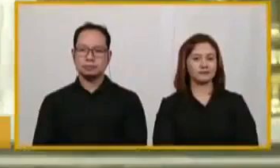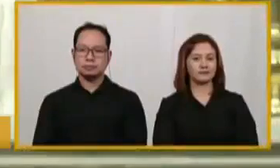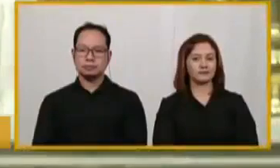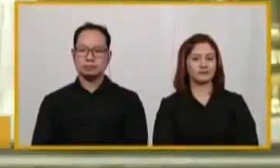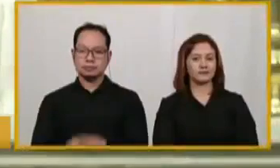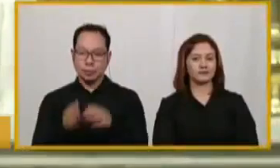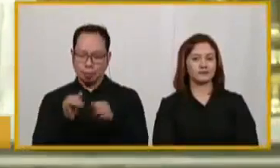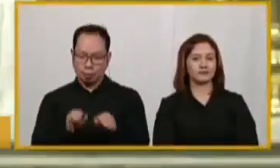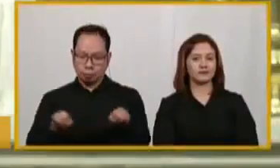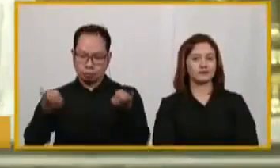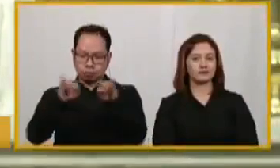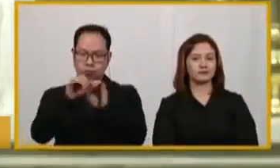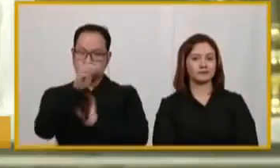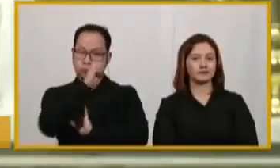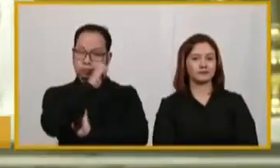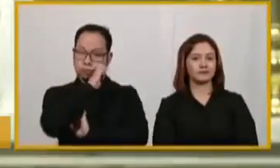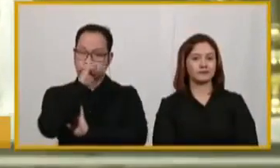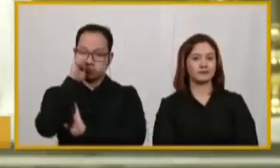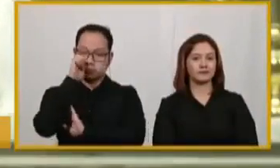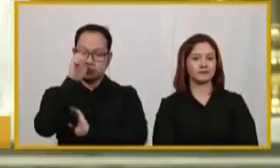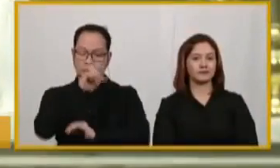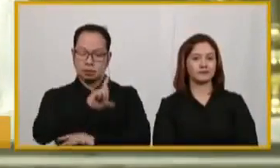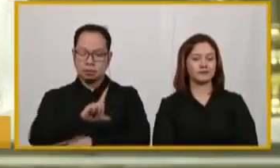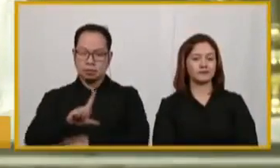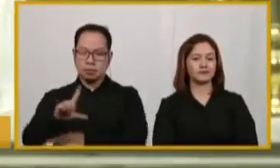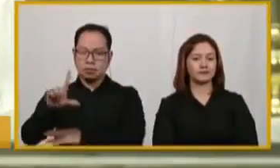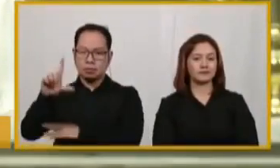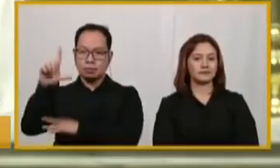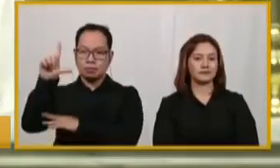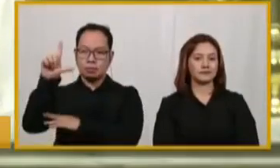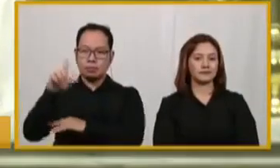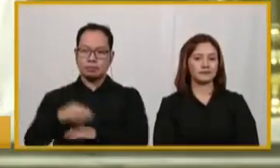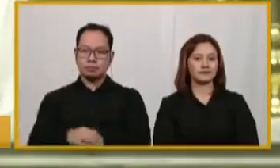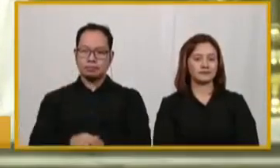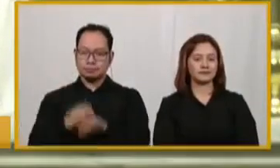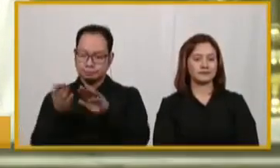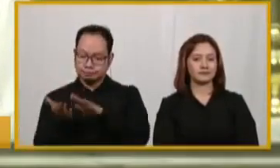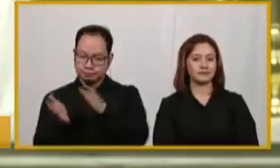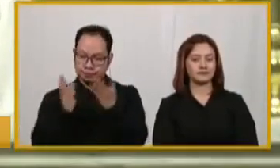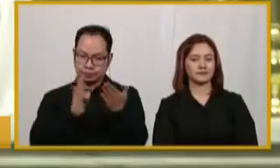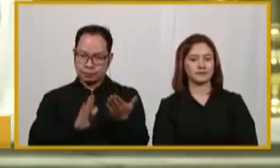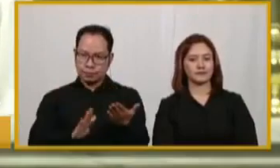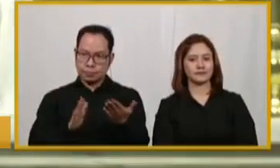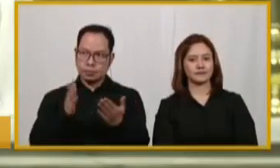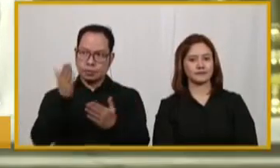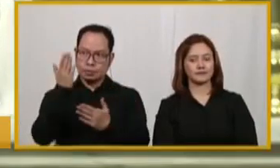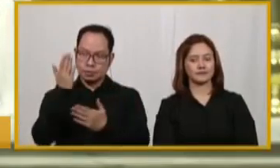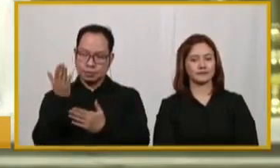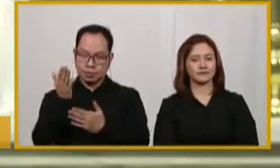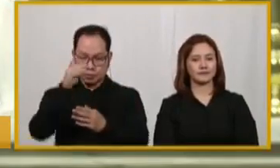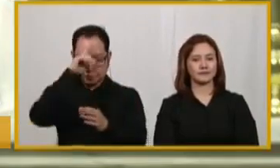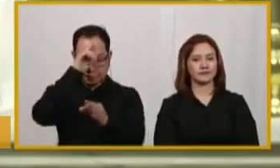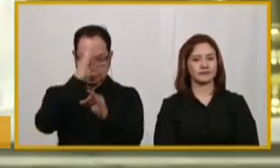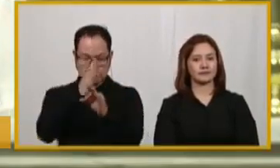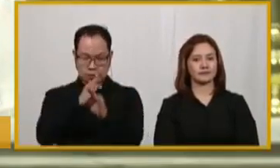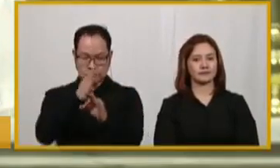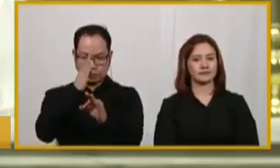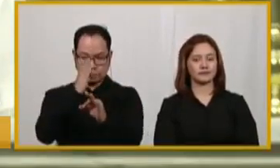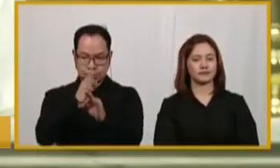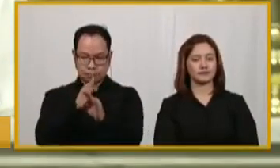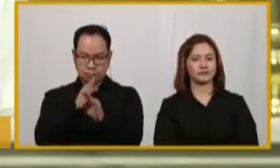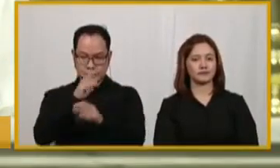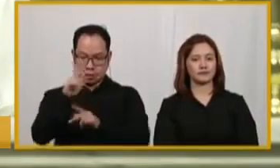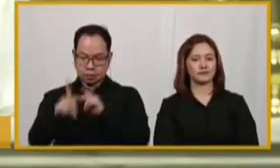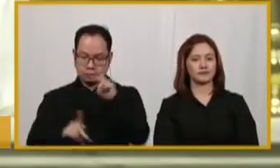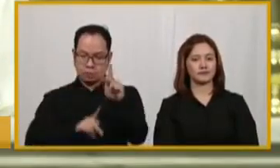in the eyes of the Lord is the death of his faithful